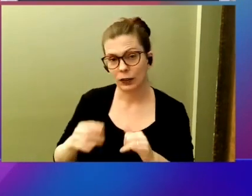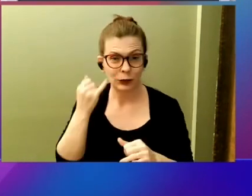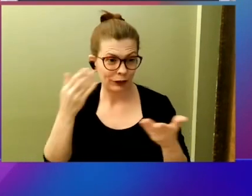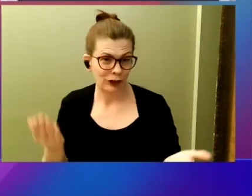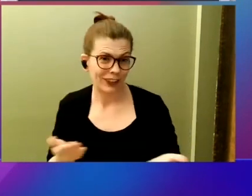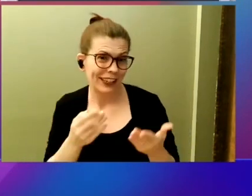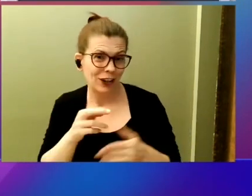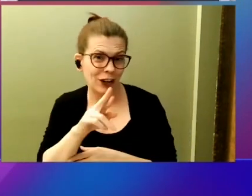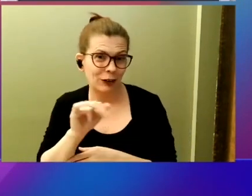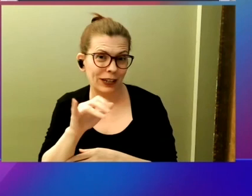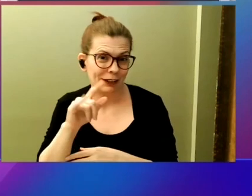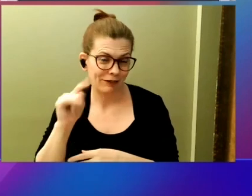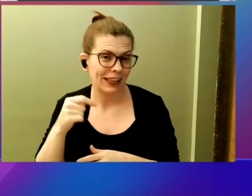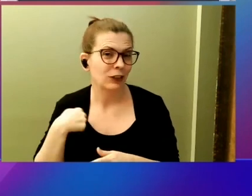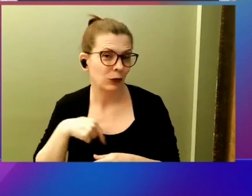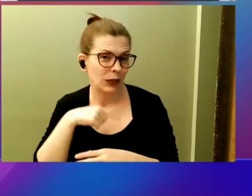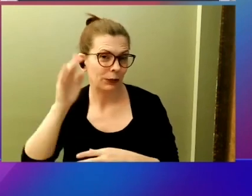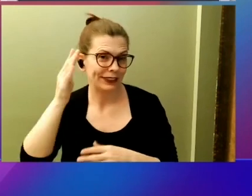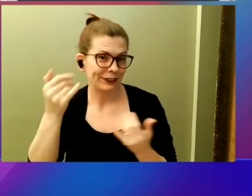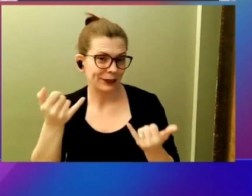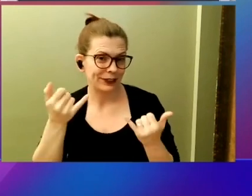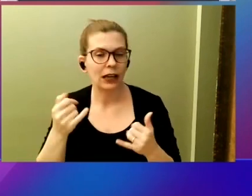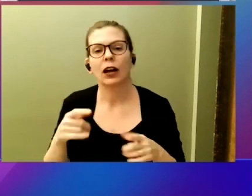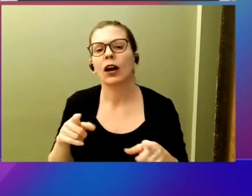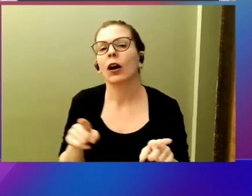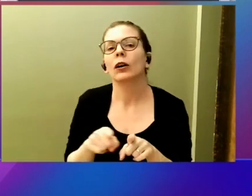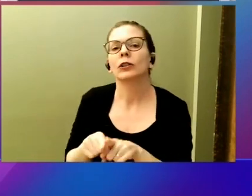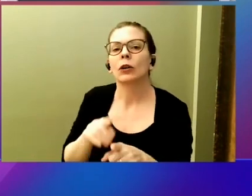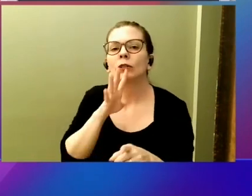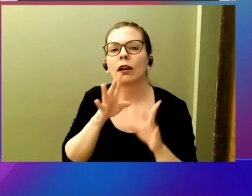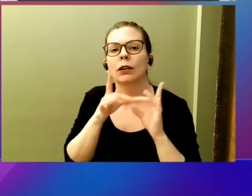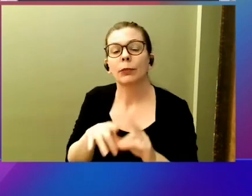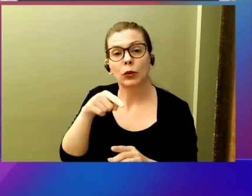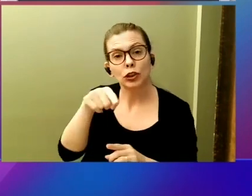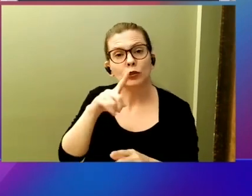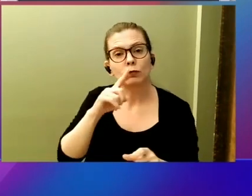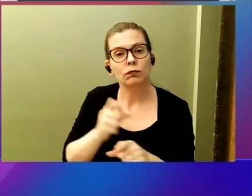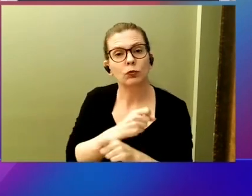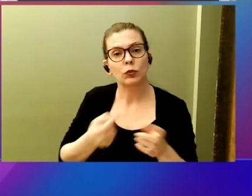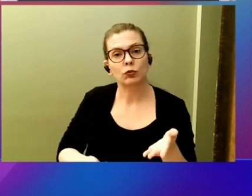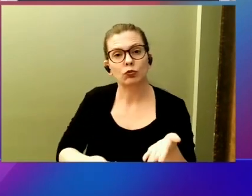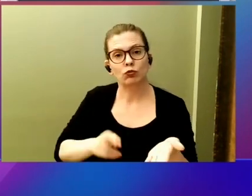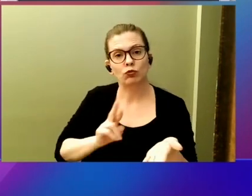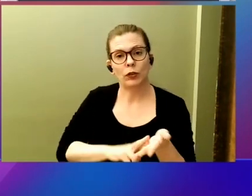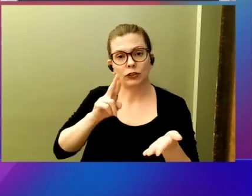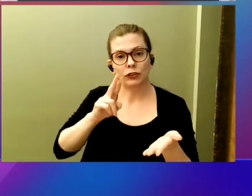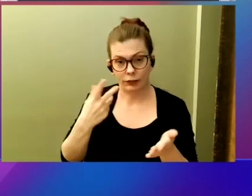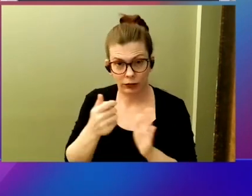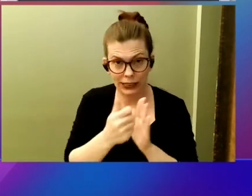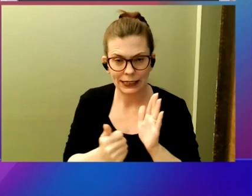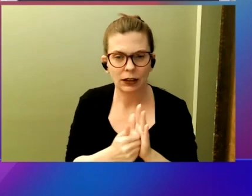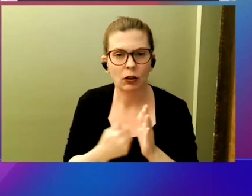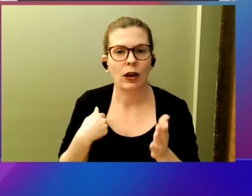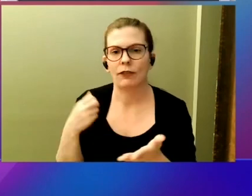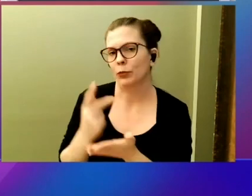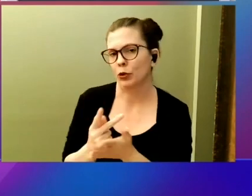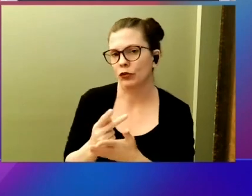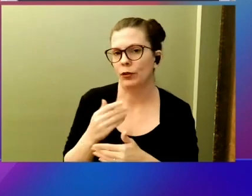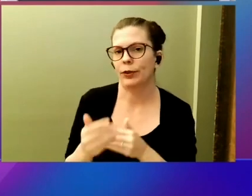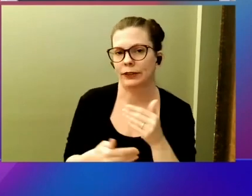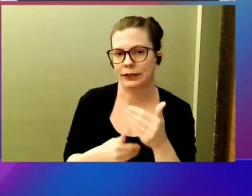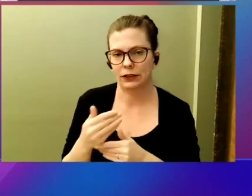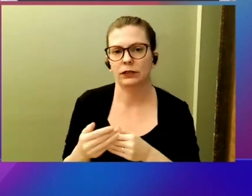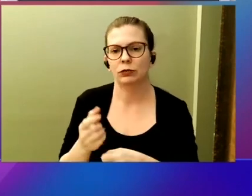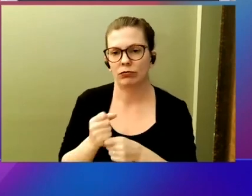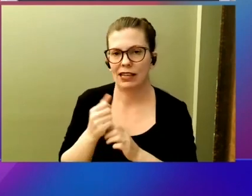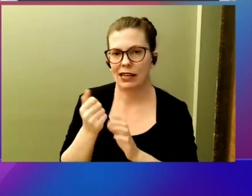also want to talk about when you actually register for an account. There is an approval process to get the account, but all